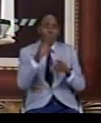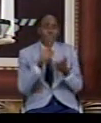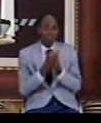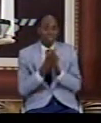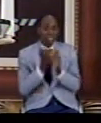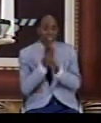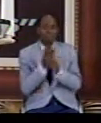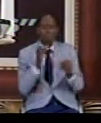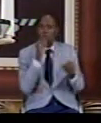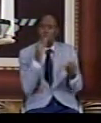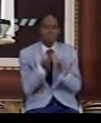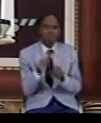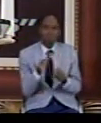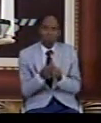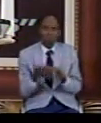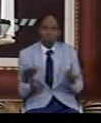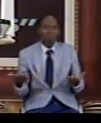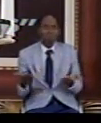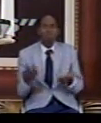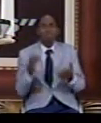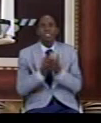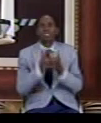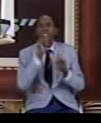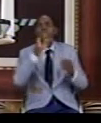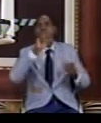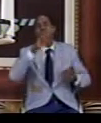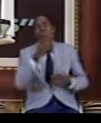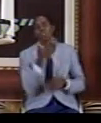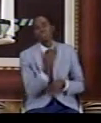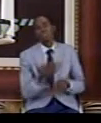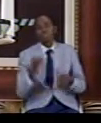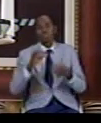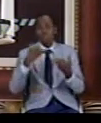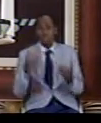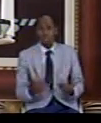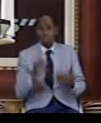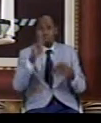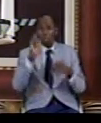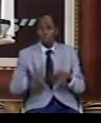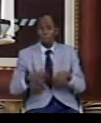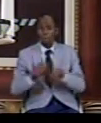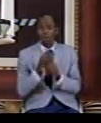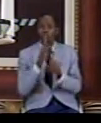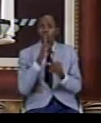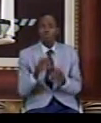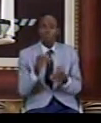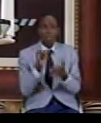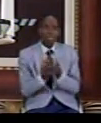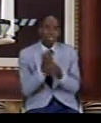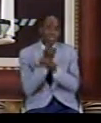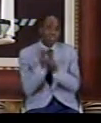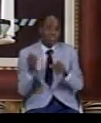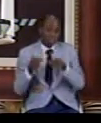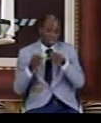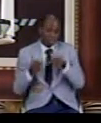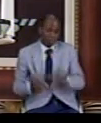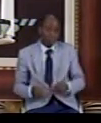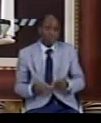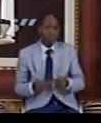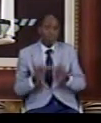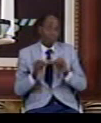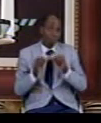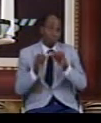the first step. That's the first decision. Now you must make sure that that salvation abides and that